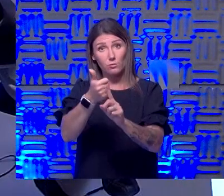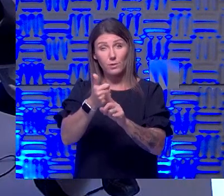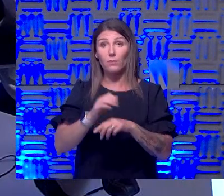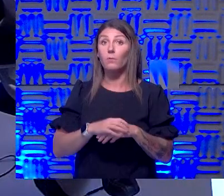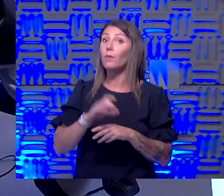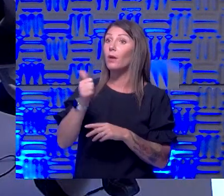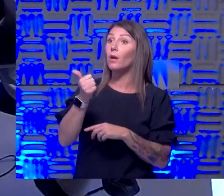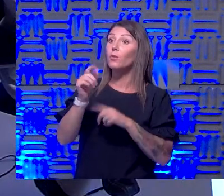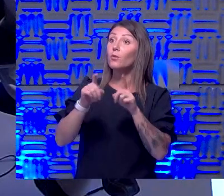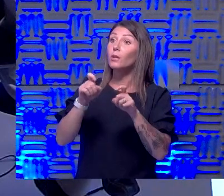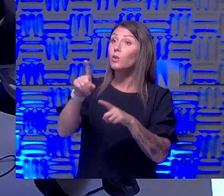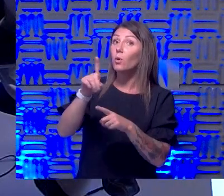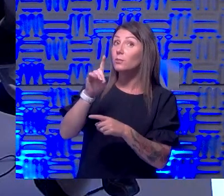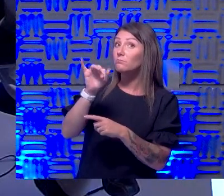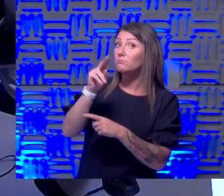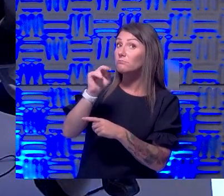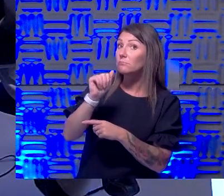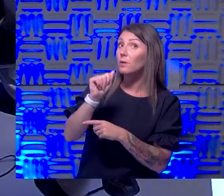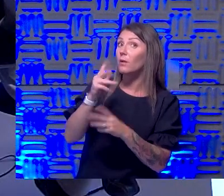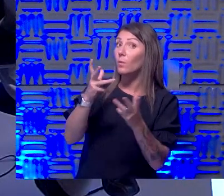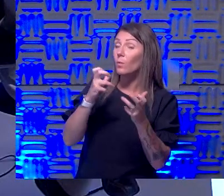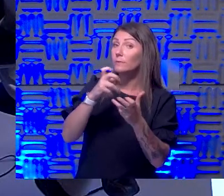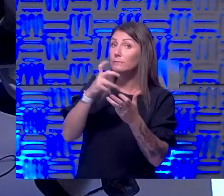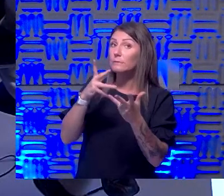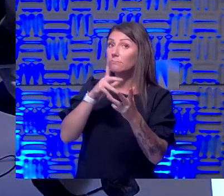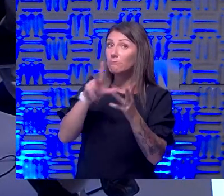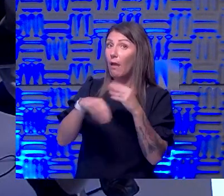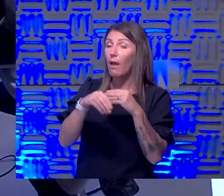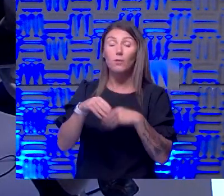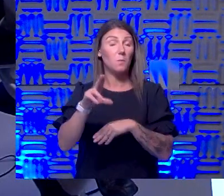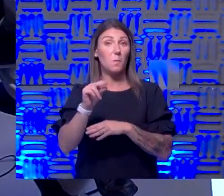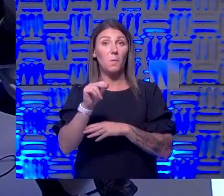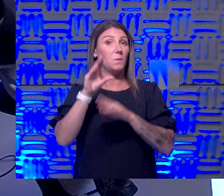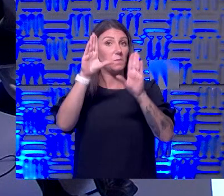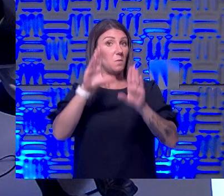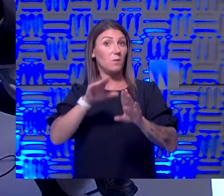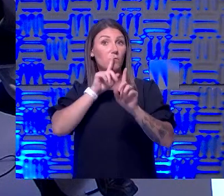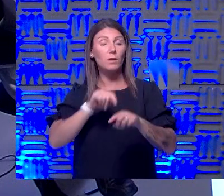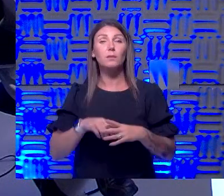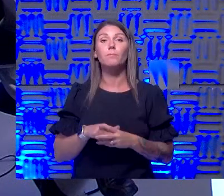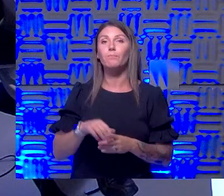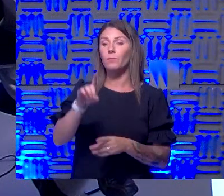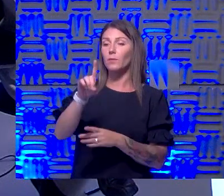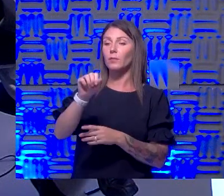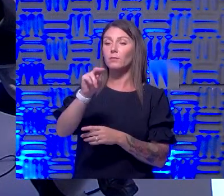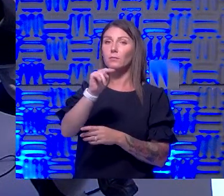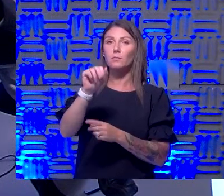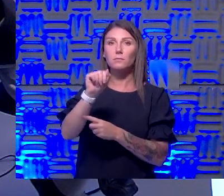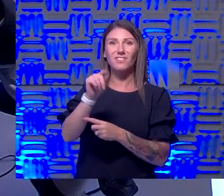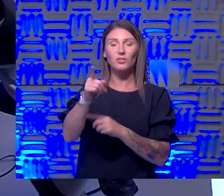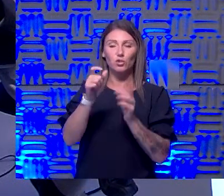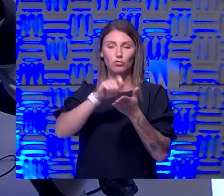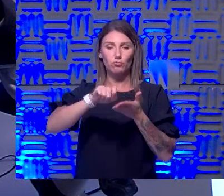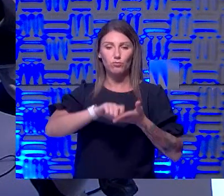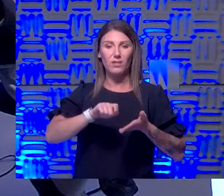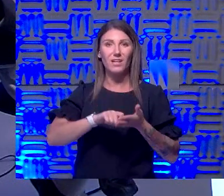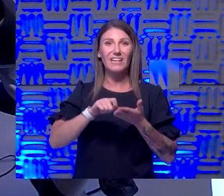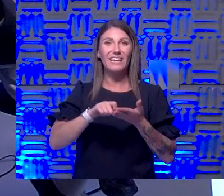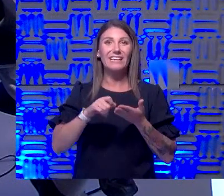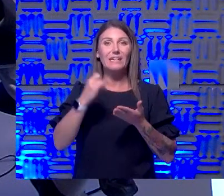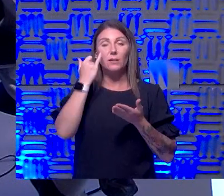Other questions? Or Great Dana, answer. did you have anything to add on Great that? answer. Okay, Donna is writing in, and she'd like to know if there's